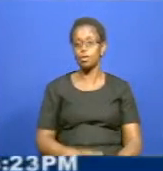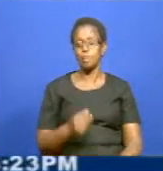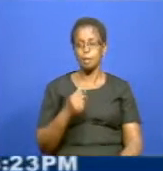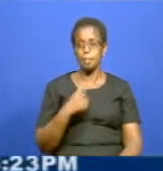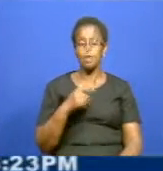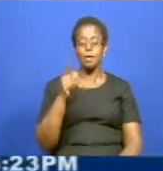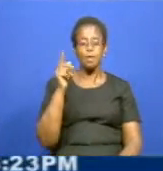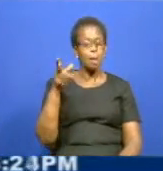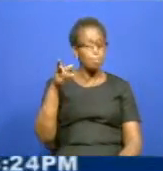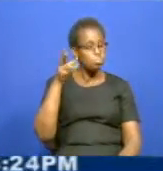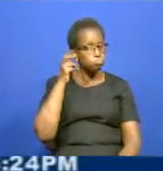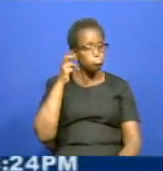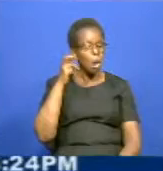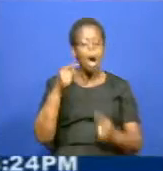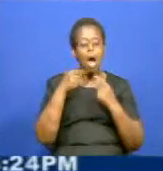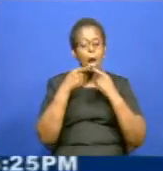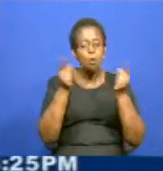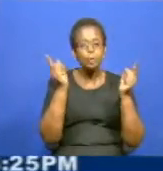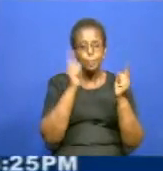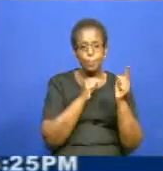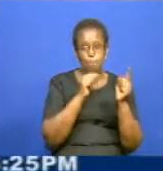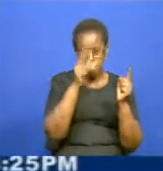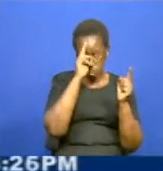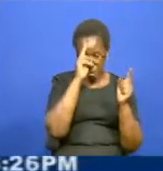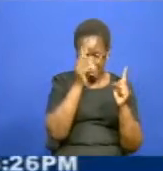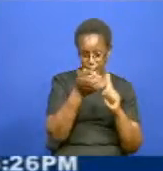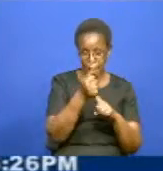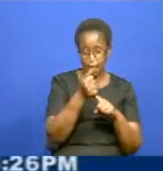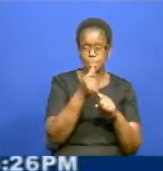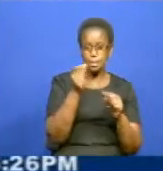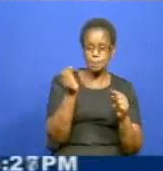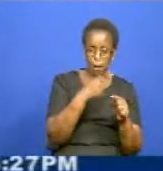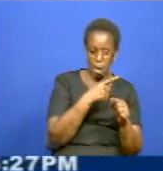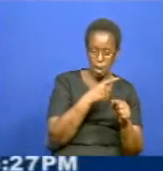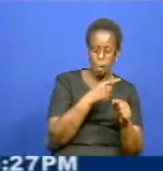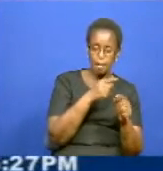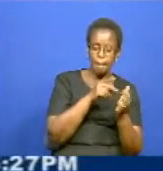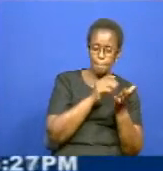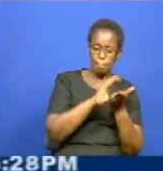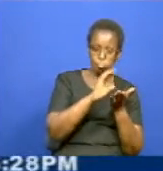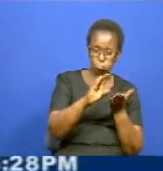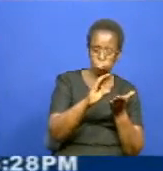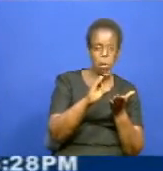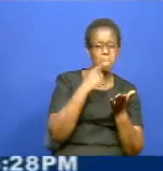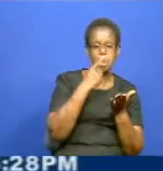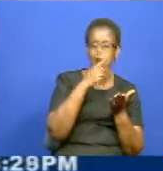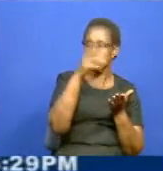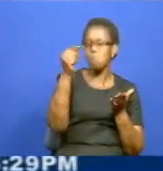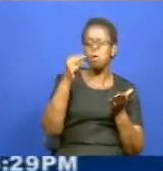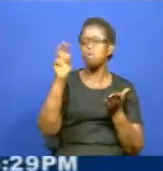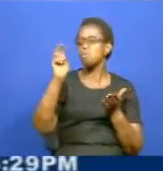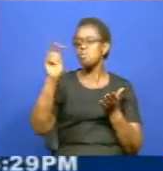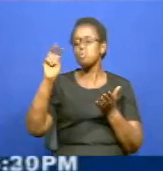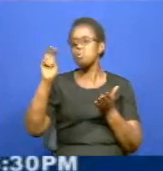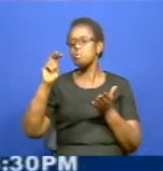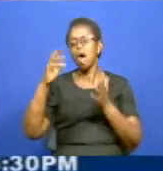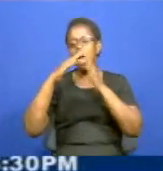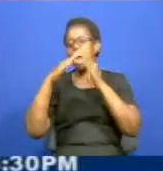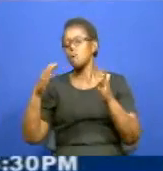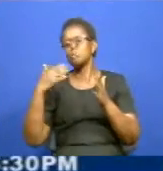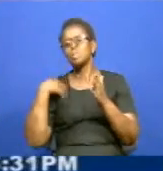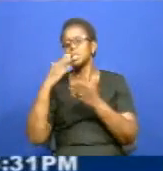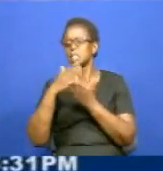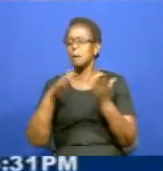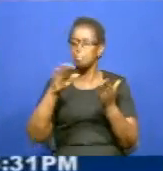announcement that policemen are now given a few shillings and told to go and look for residences in suburbs of Nairobi,